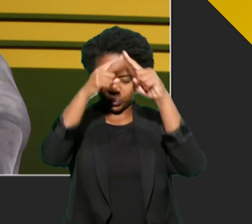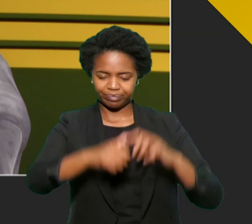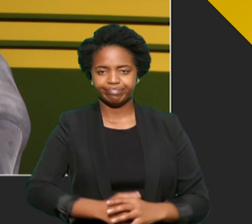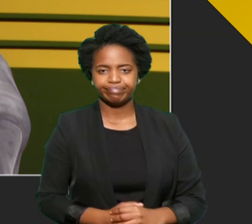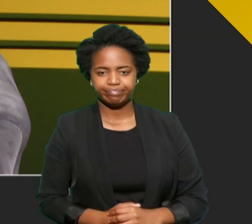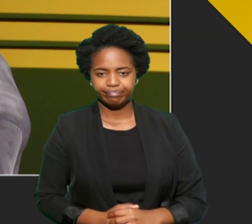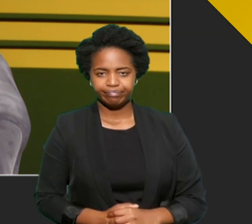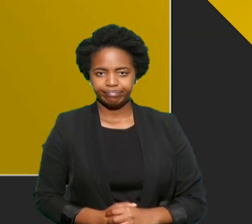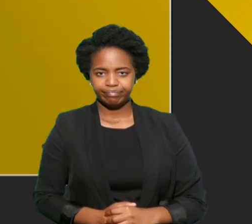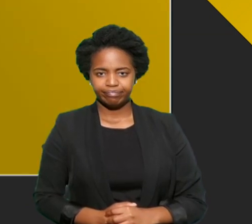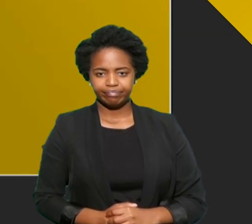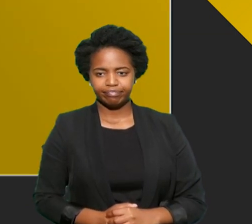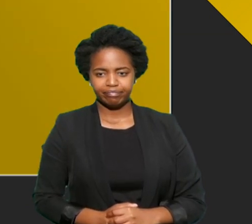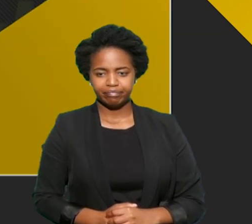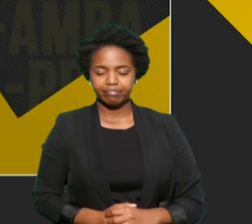went down.